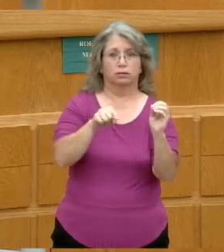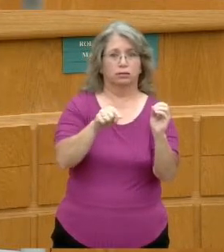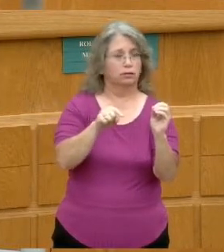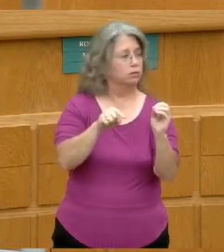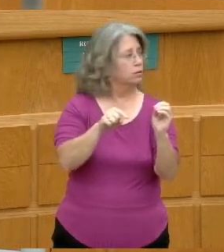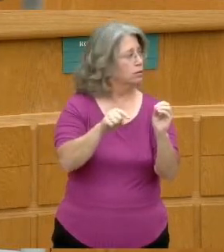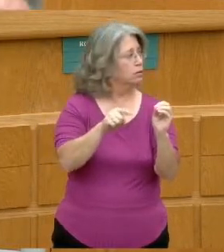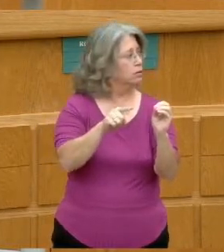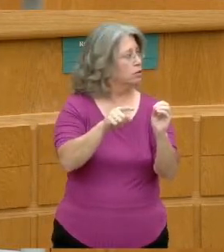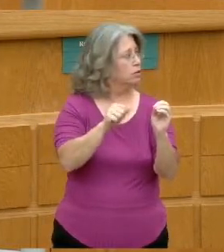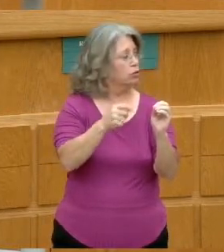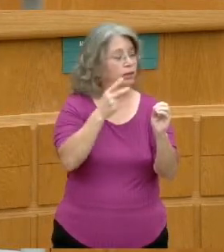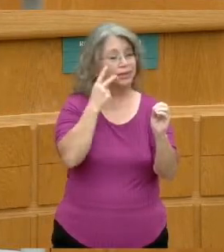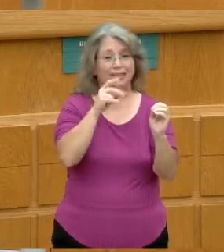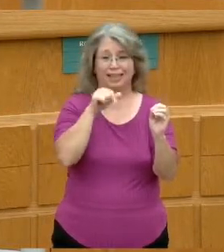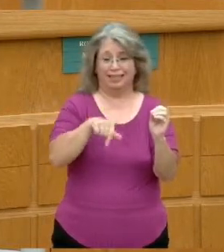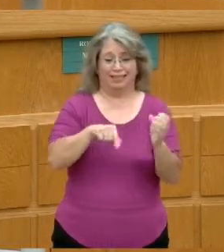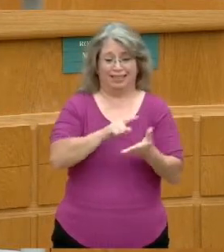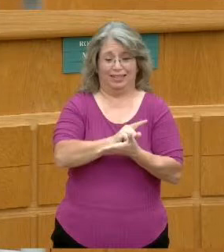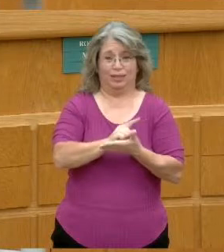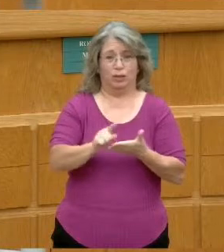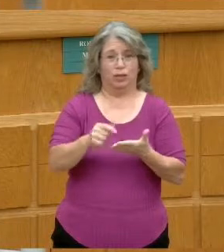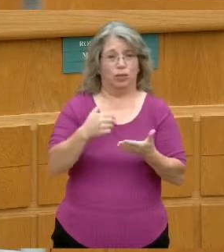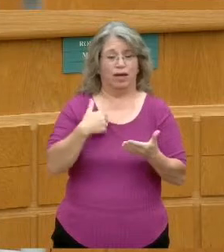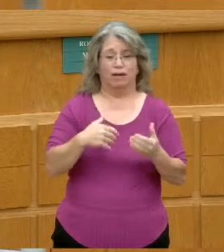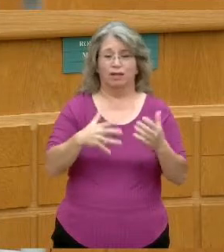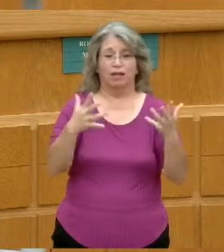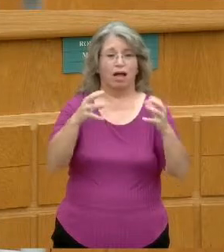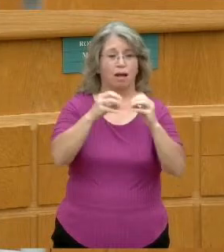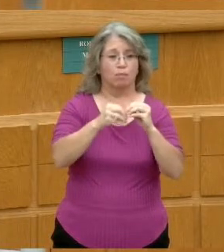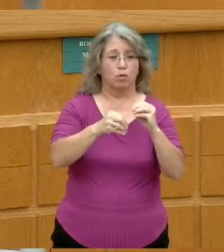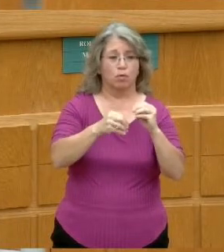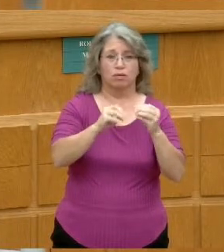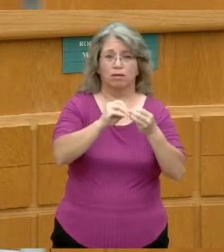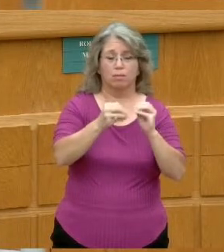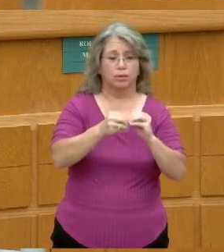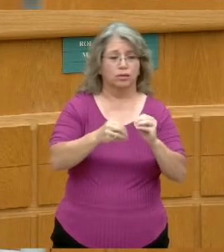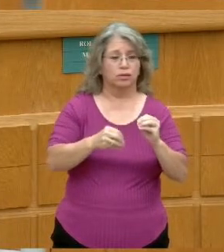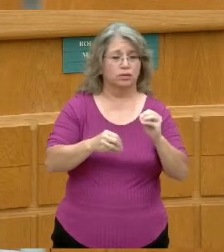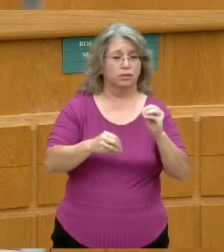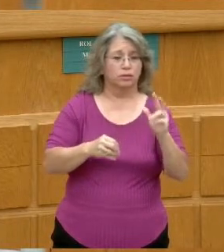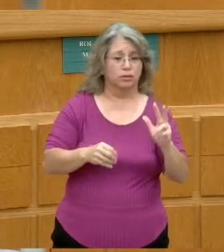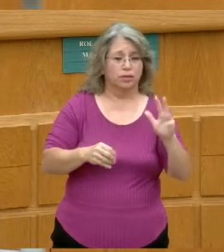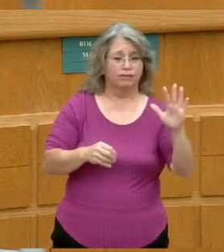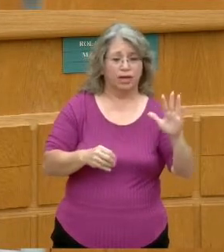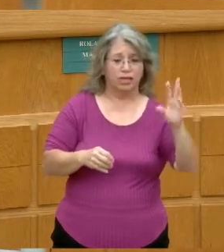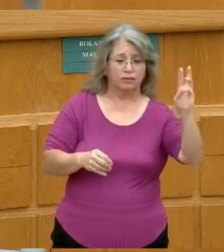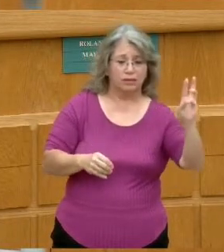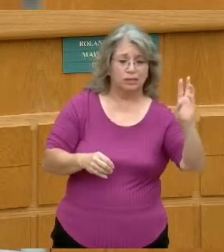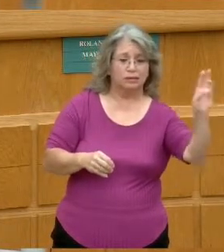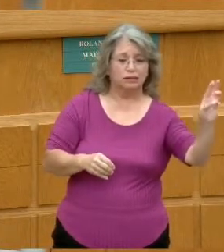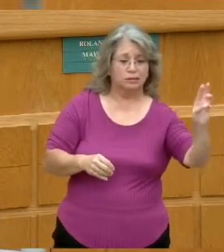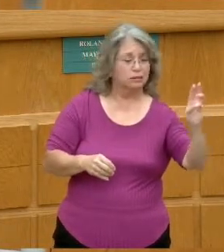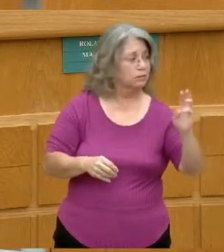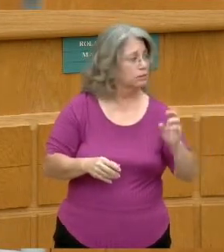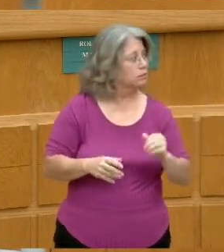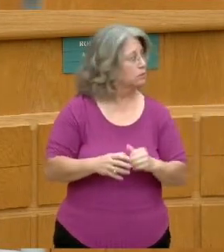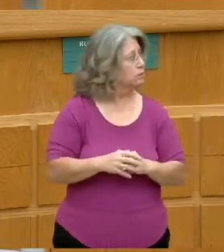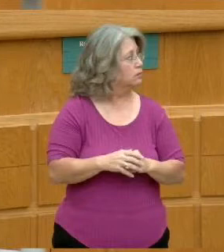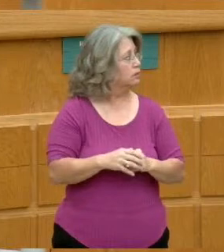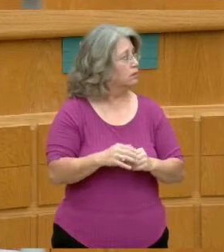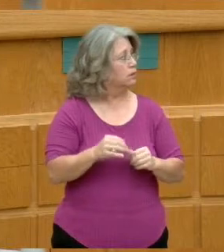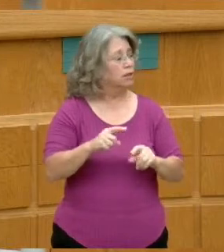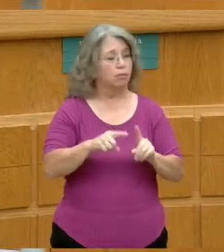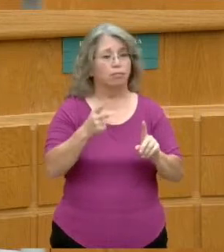lot of higher numbers, right? Sixes, fives, threes. If we look back a week, we had